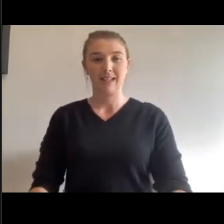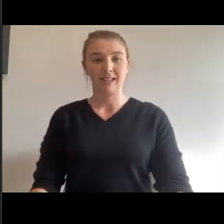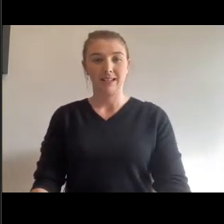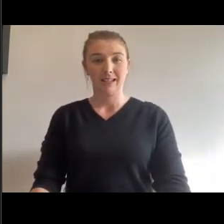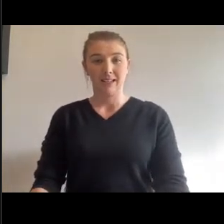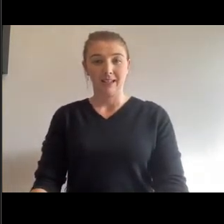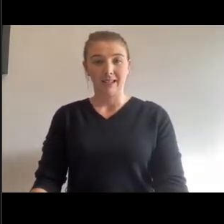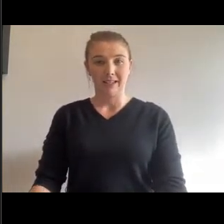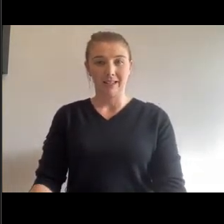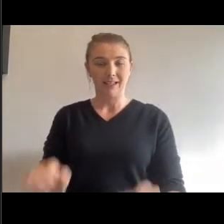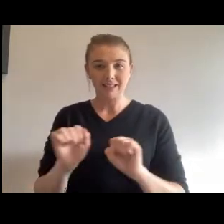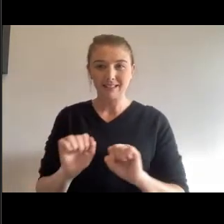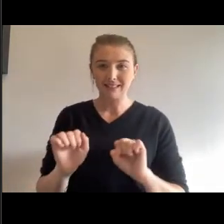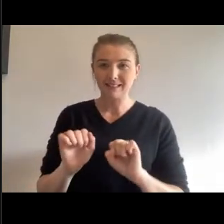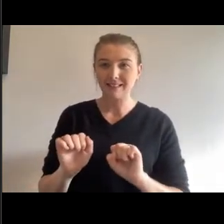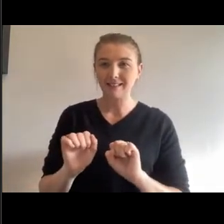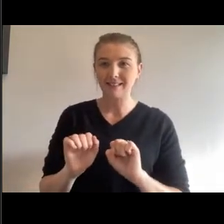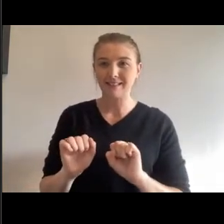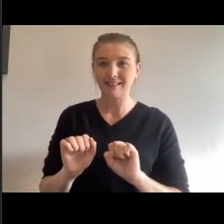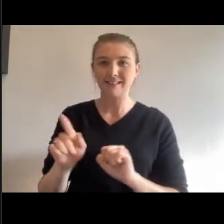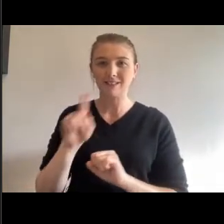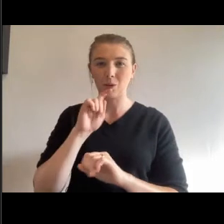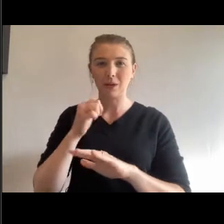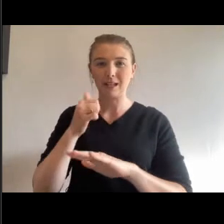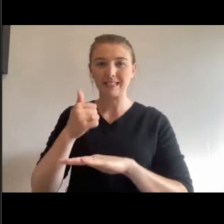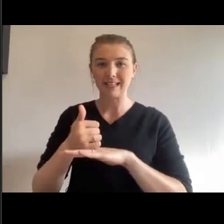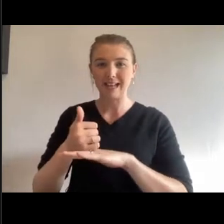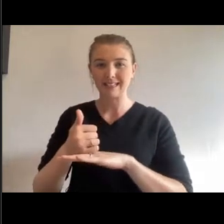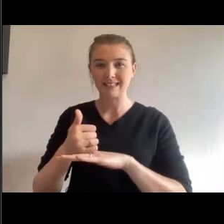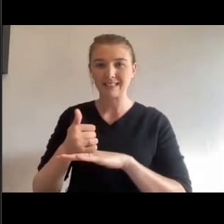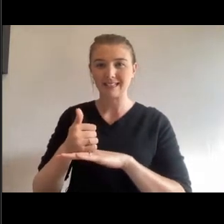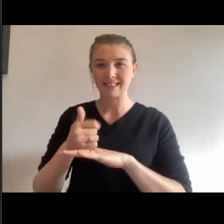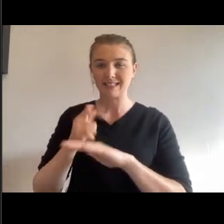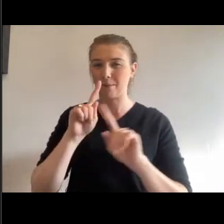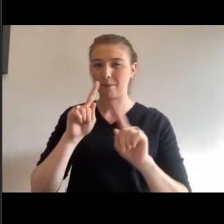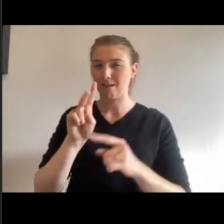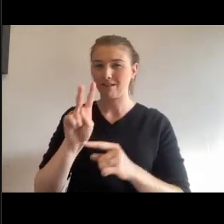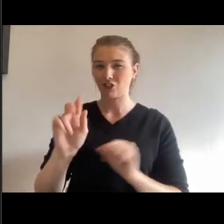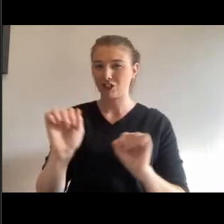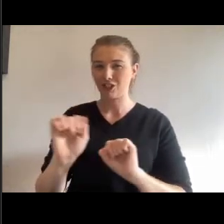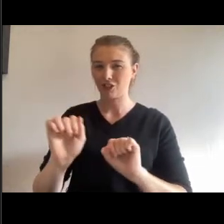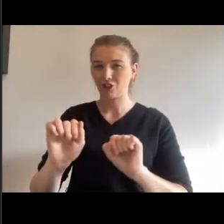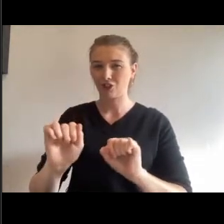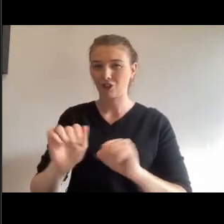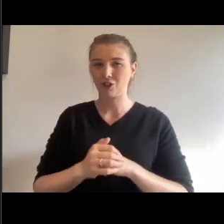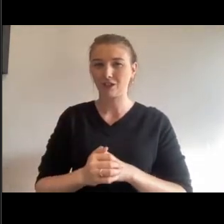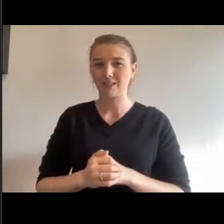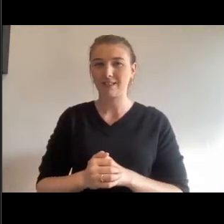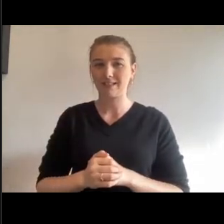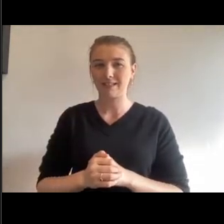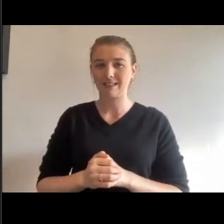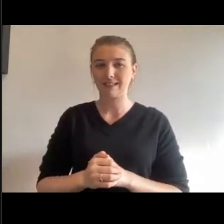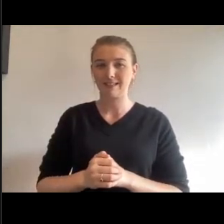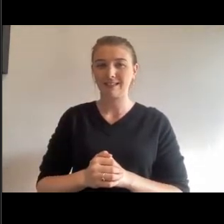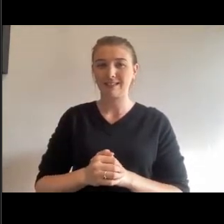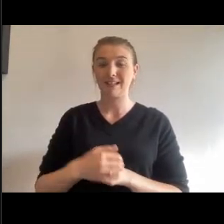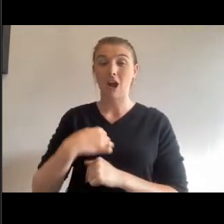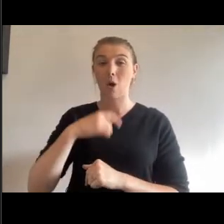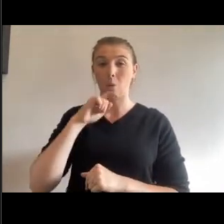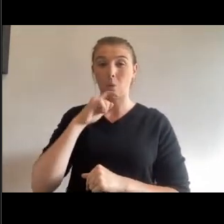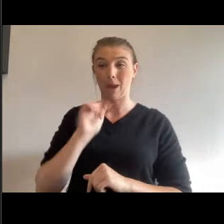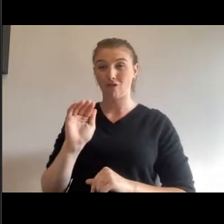And while Mahesh is getting set up, although clearly we can't see him just yet, I will once again put a little reminder, if you